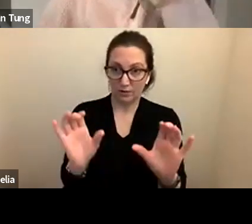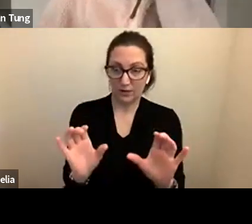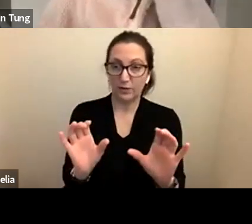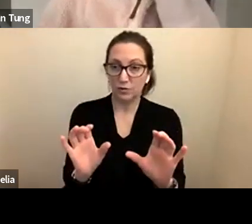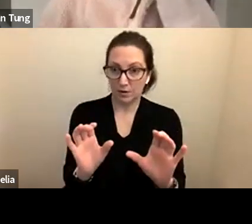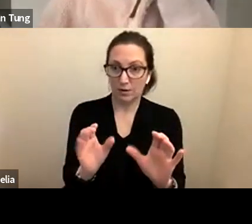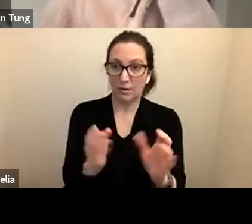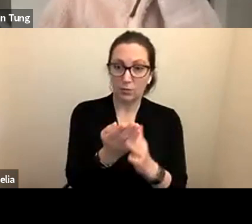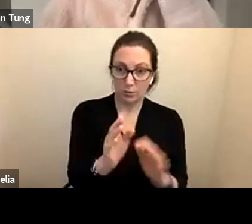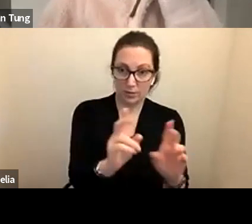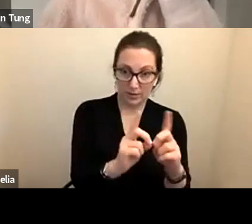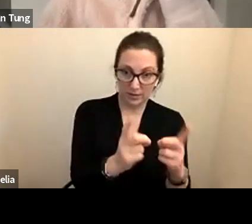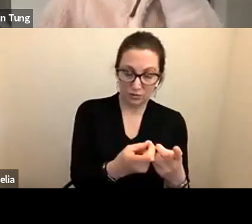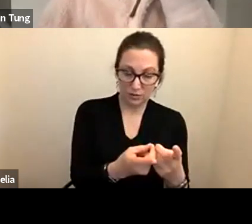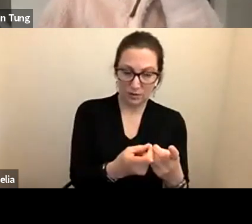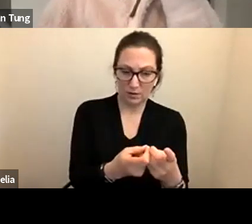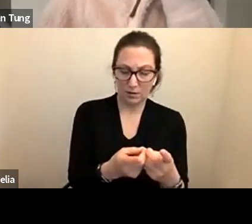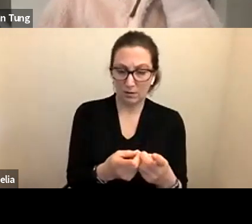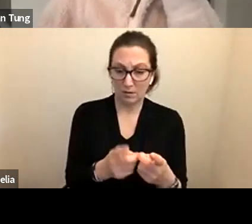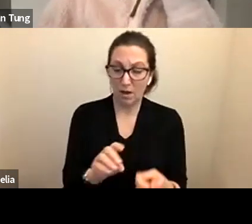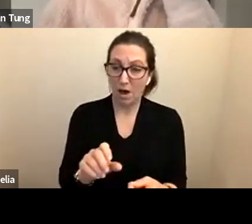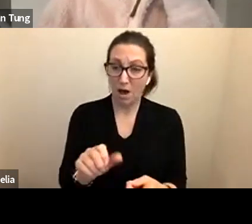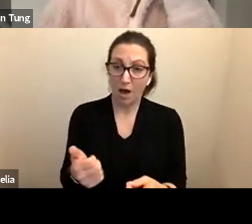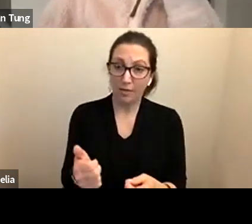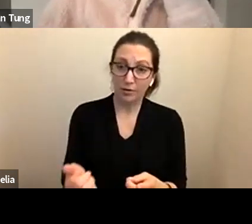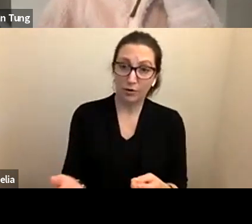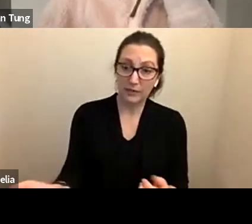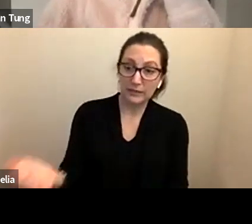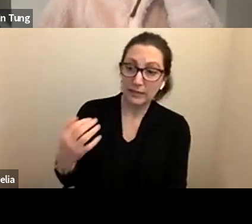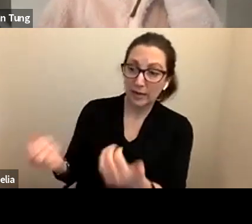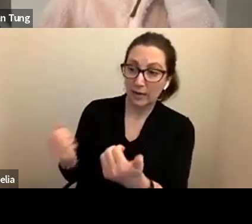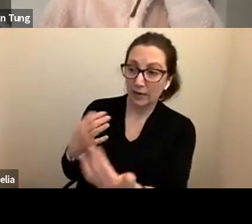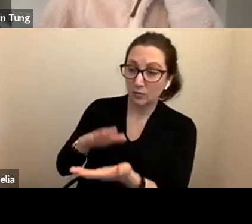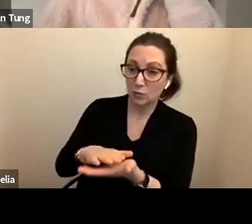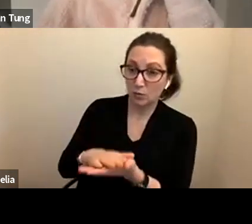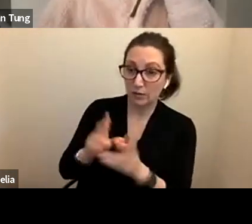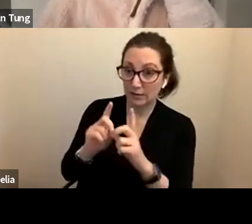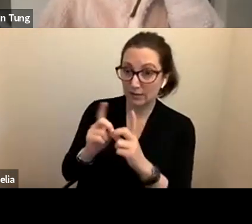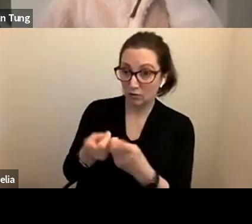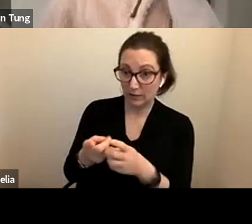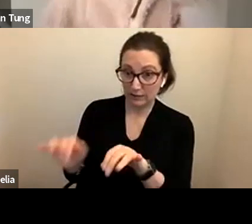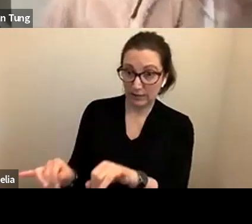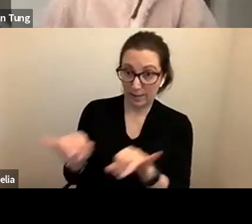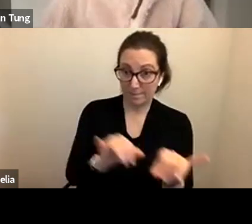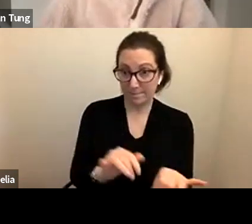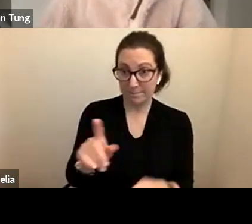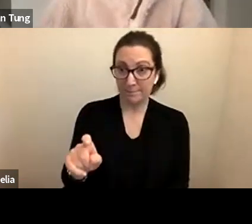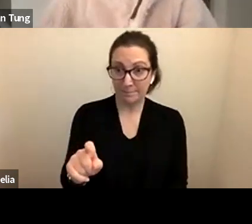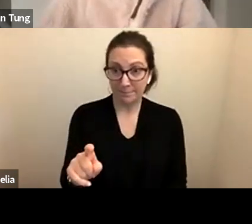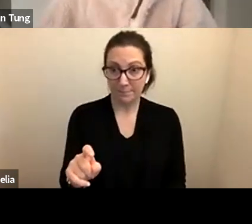district. Did every other sending school or sending school district do the same?